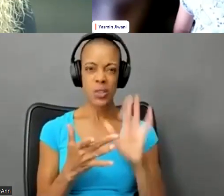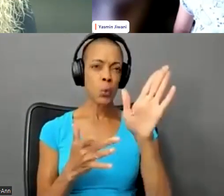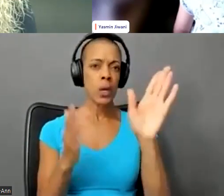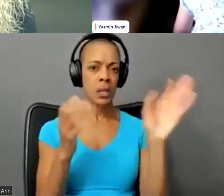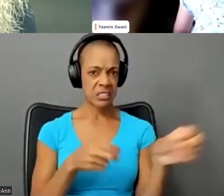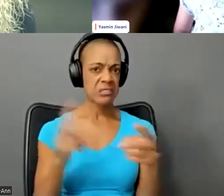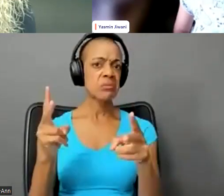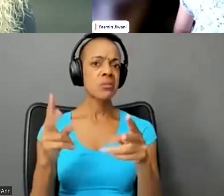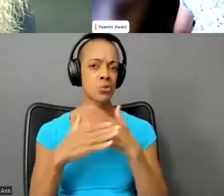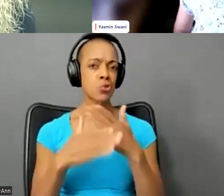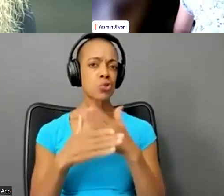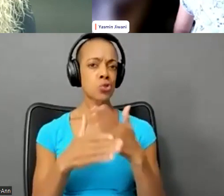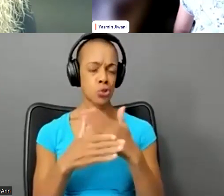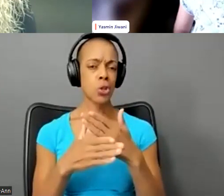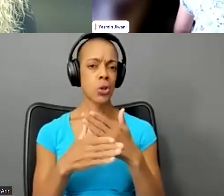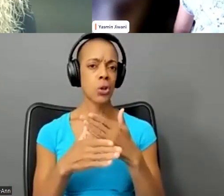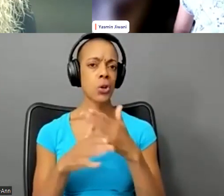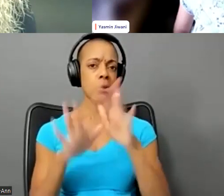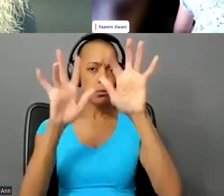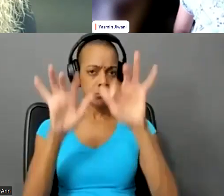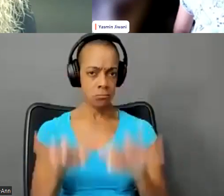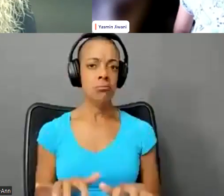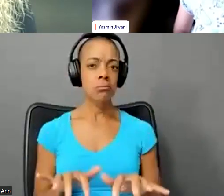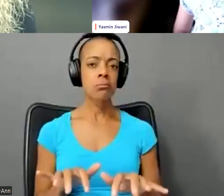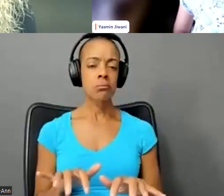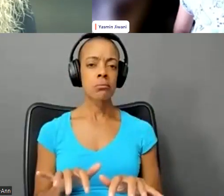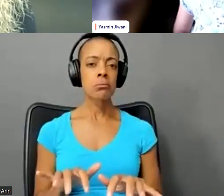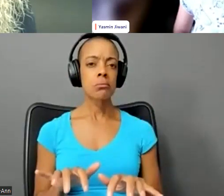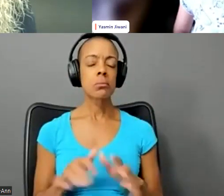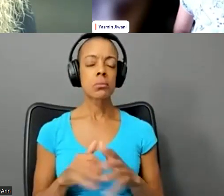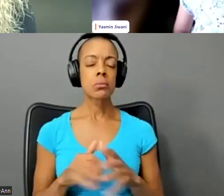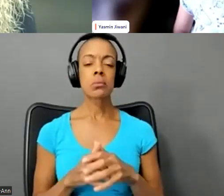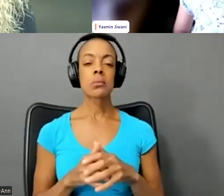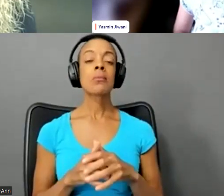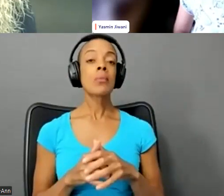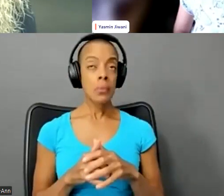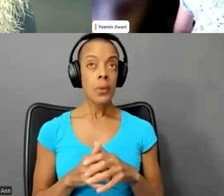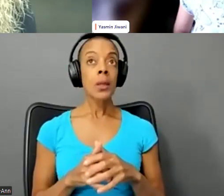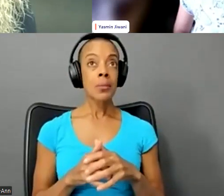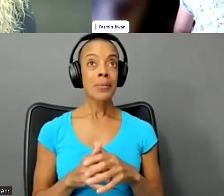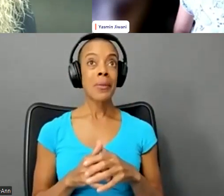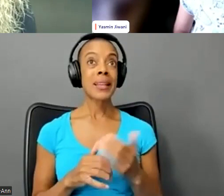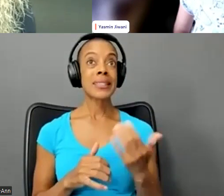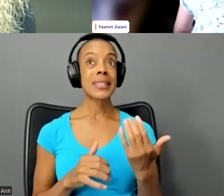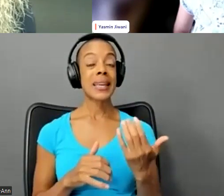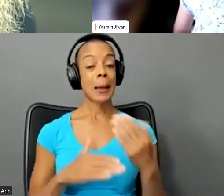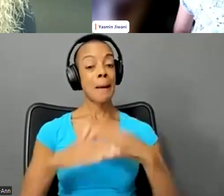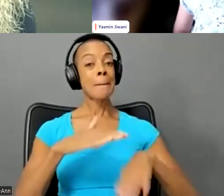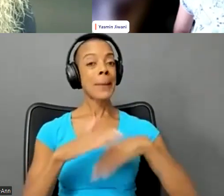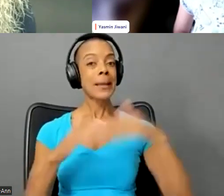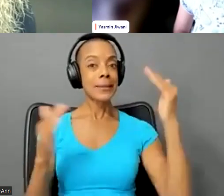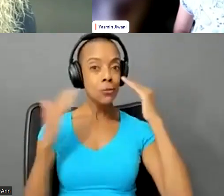the handout that we created specifically. But I think having some basic understanding of journalist context